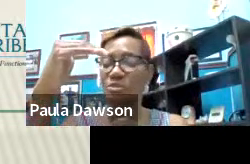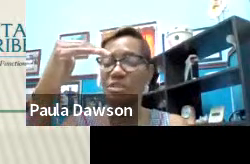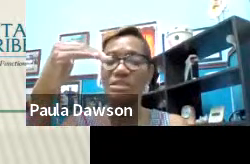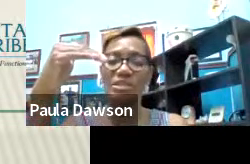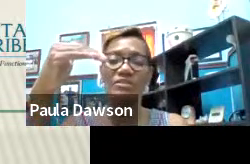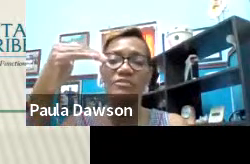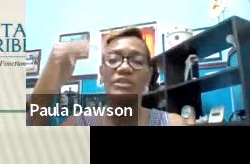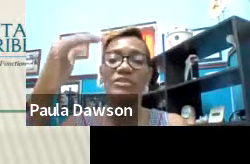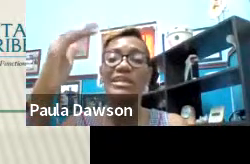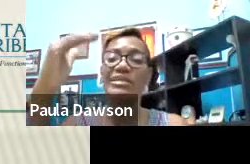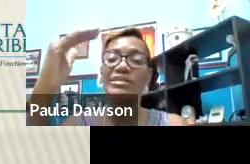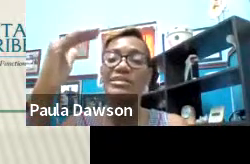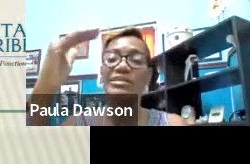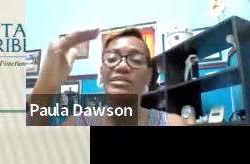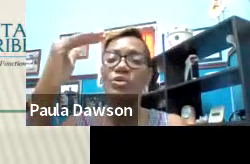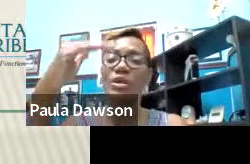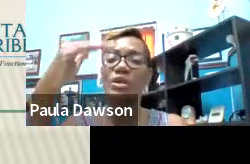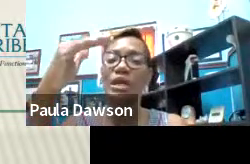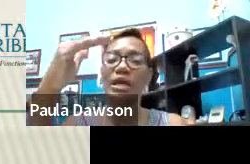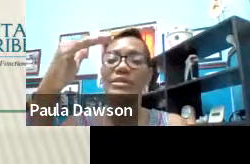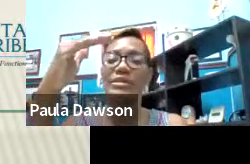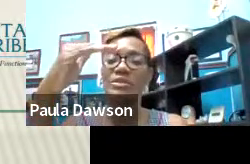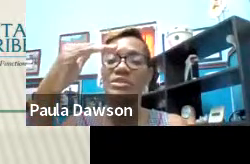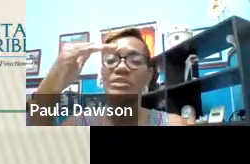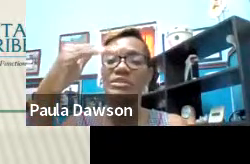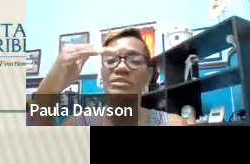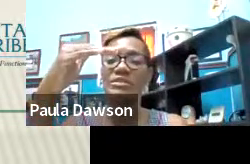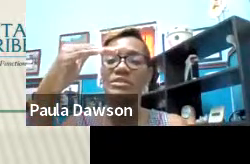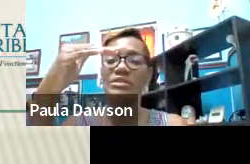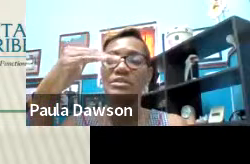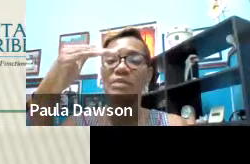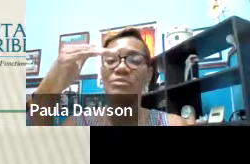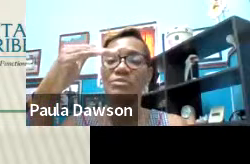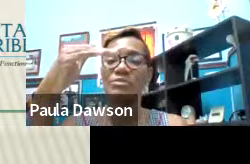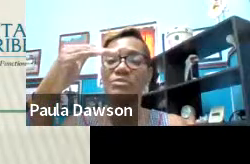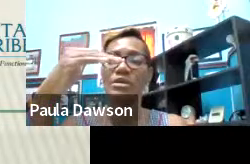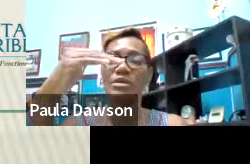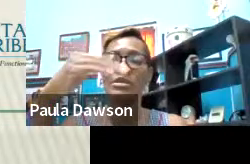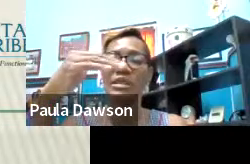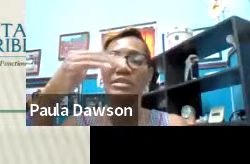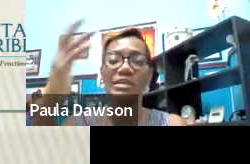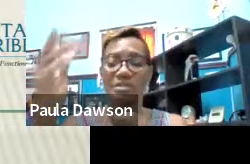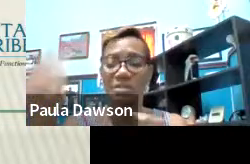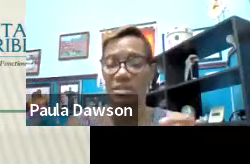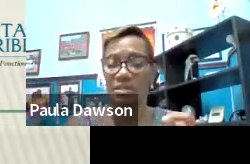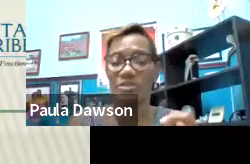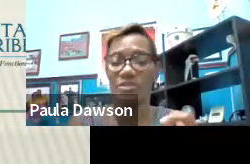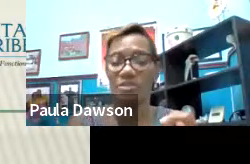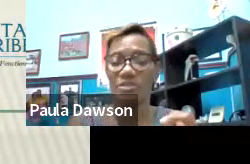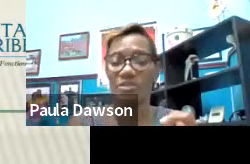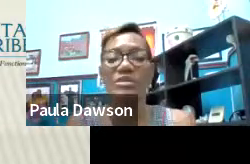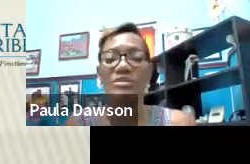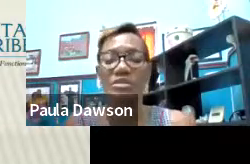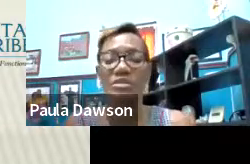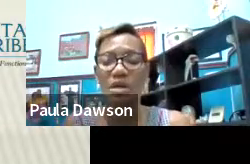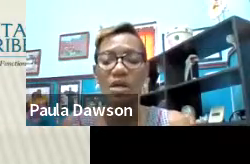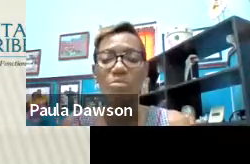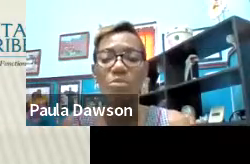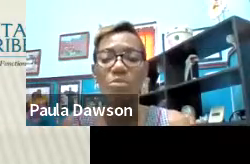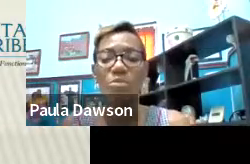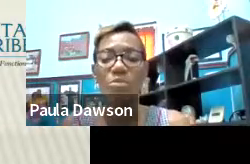be able to inject the phenol. And literally, before I stop injecting, you see the hamstring, it gets less and less in terms of